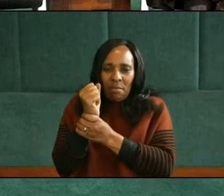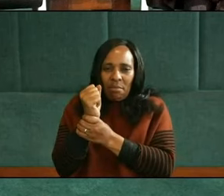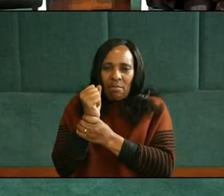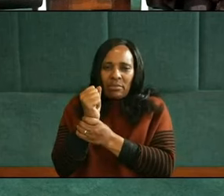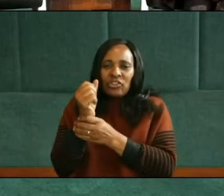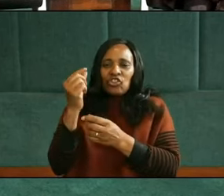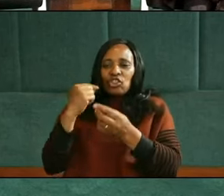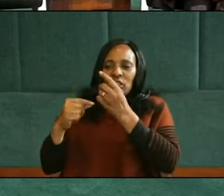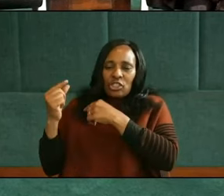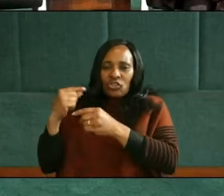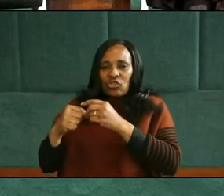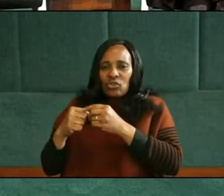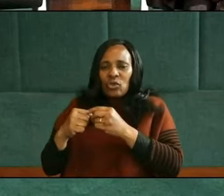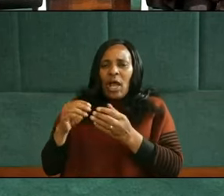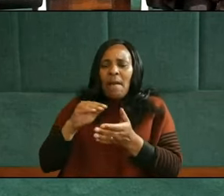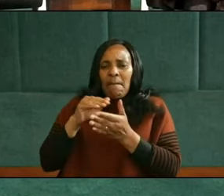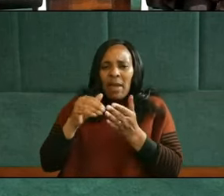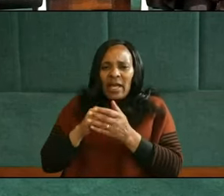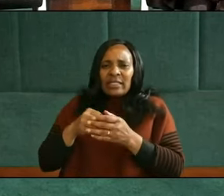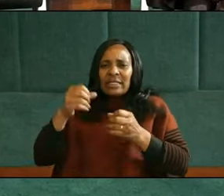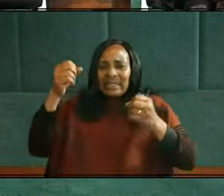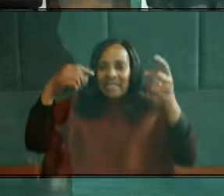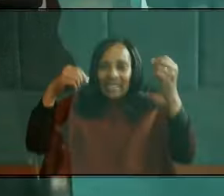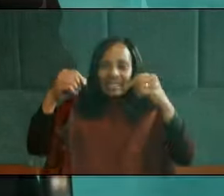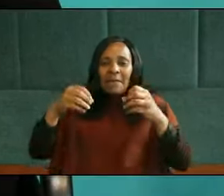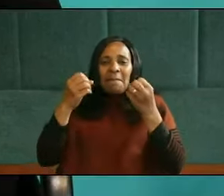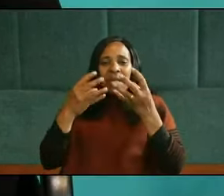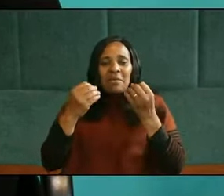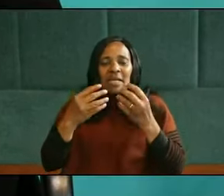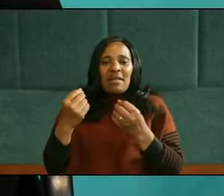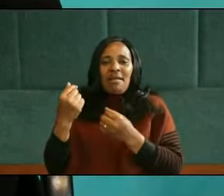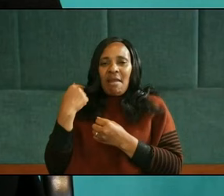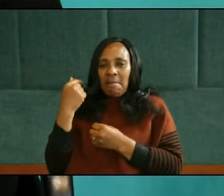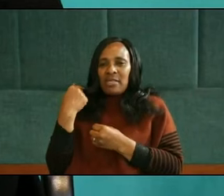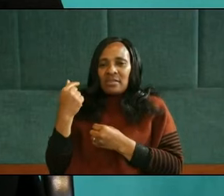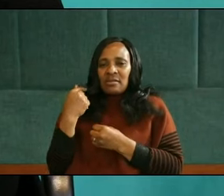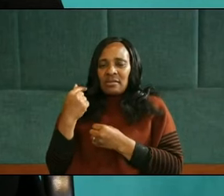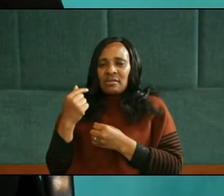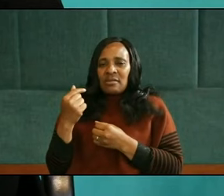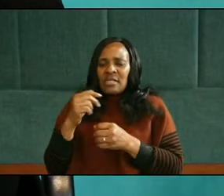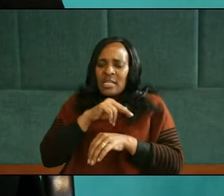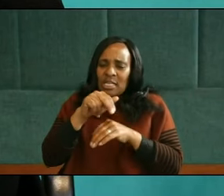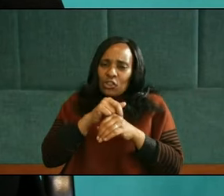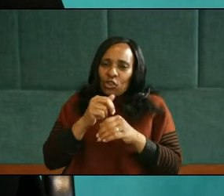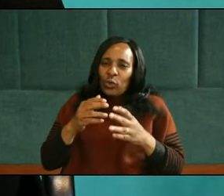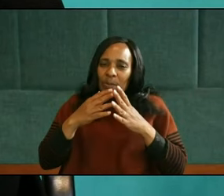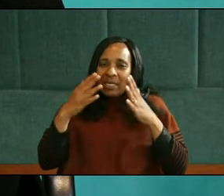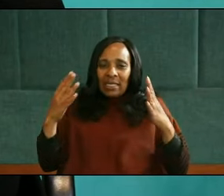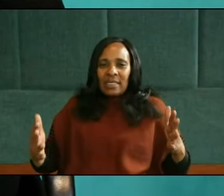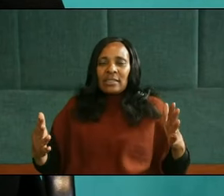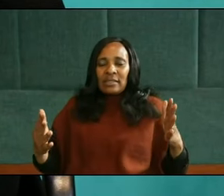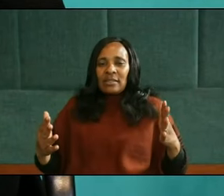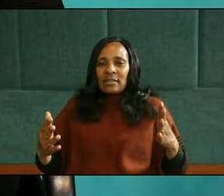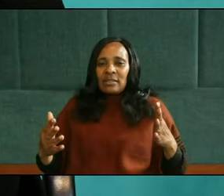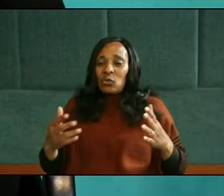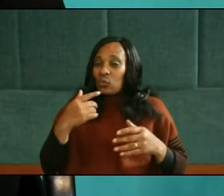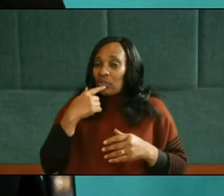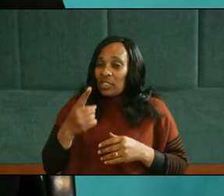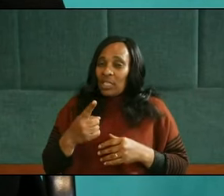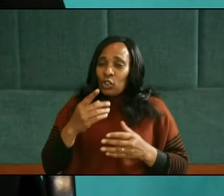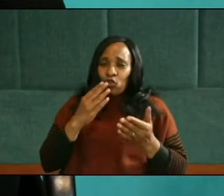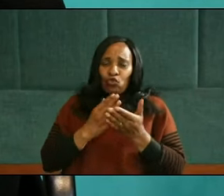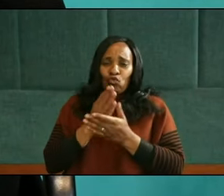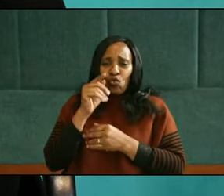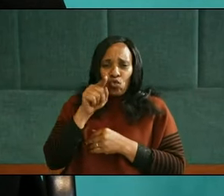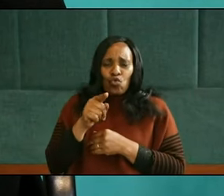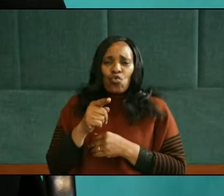Abraham's generation will be among the stars, the numbers, and all that. His nation will be great. Also, David, he said that